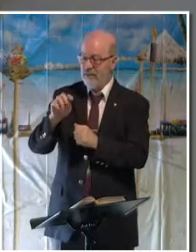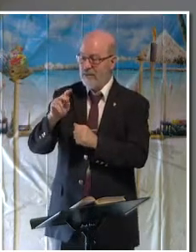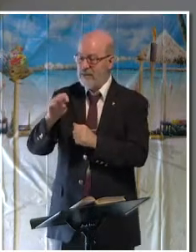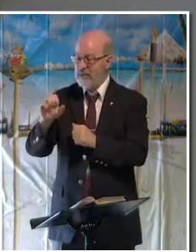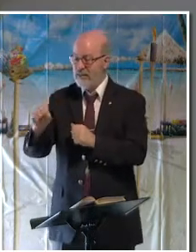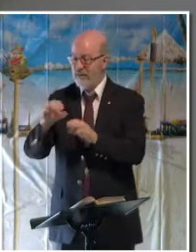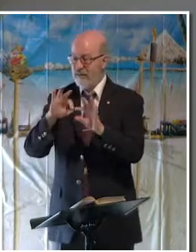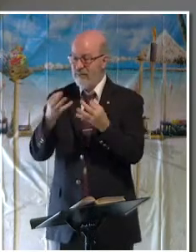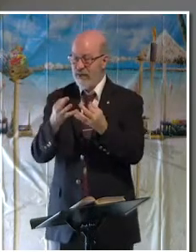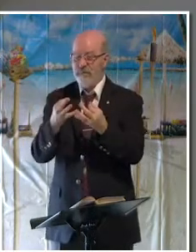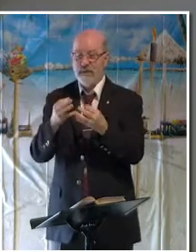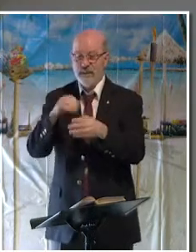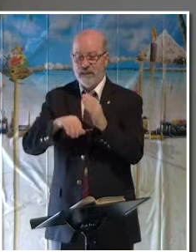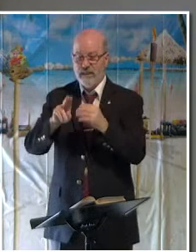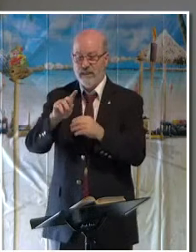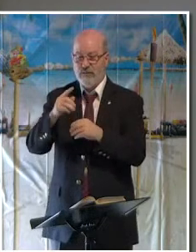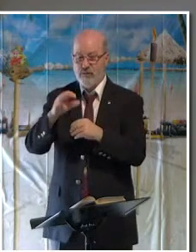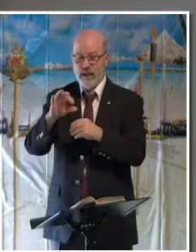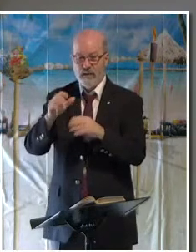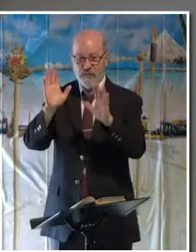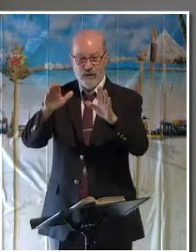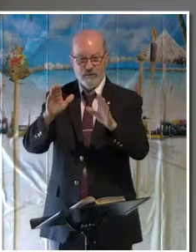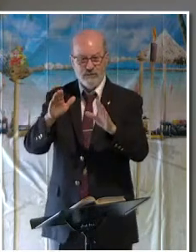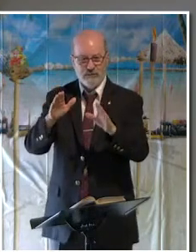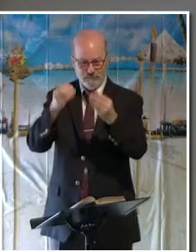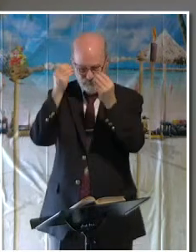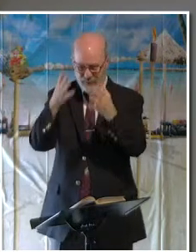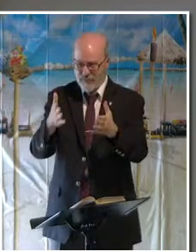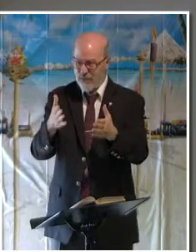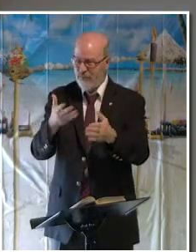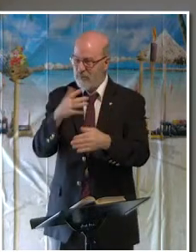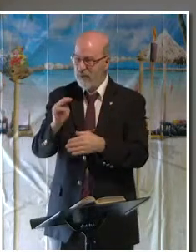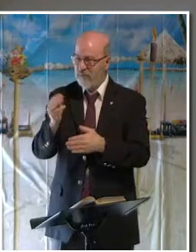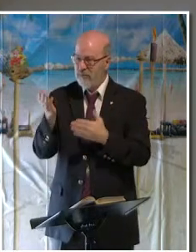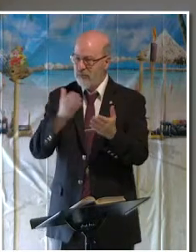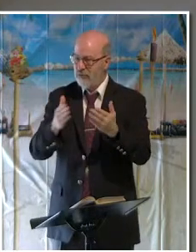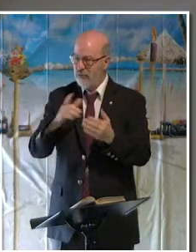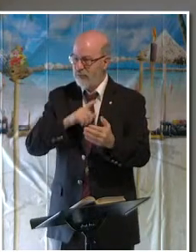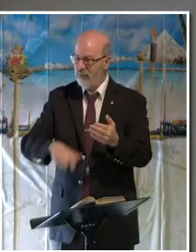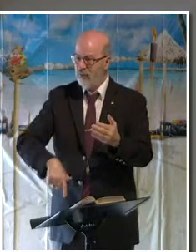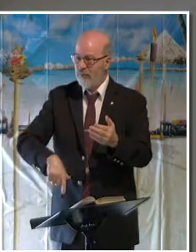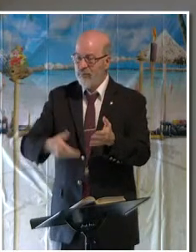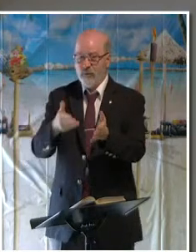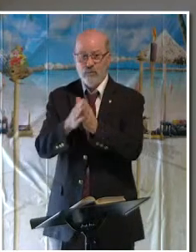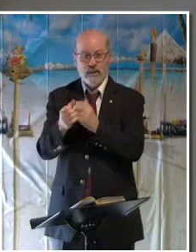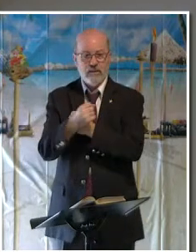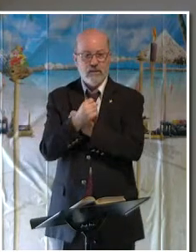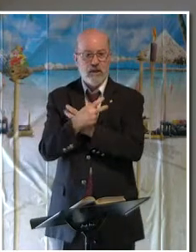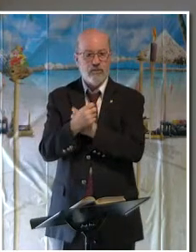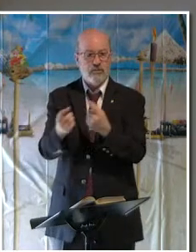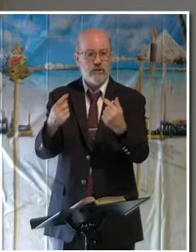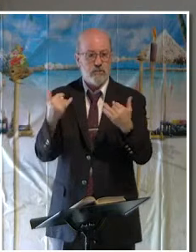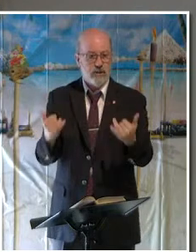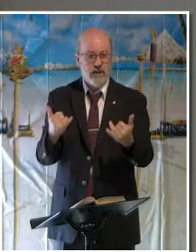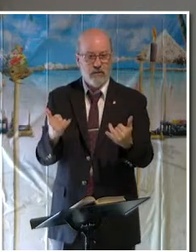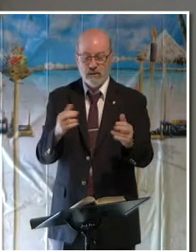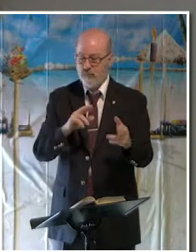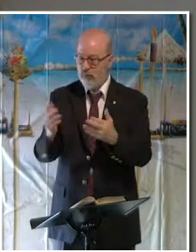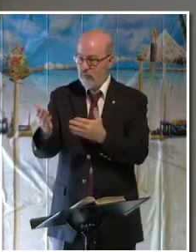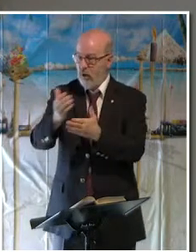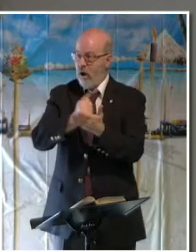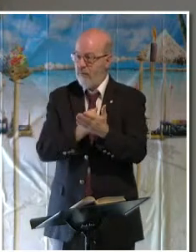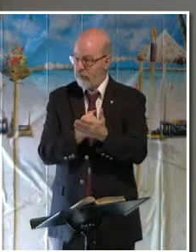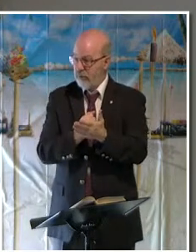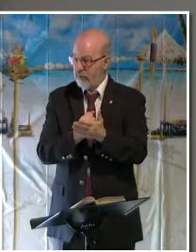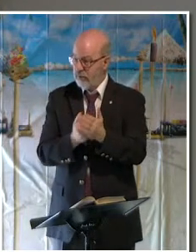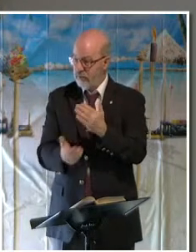serving the Lord in Uganda. So a wonderful update from the Stensis family serving the Lord in Uganda. We'll ask the ushers to come forward at this time. We will